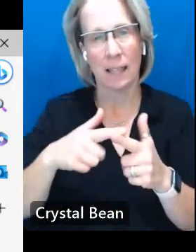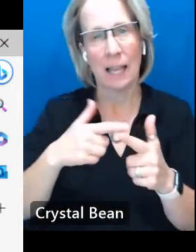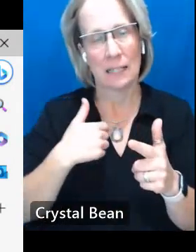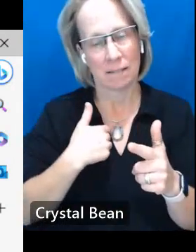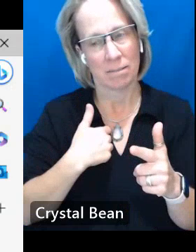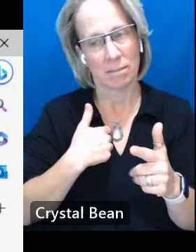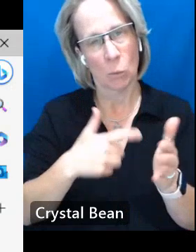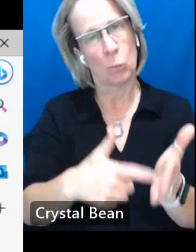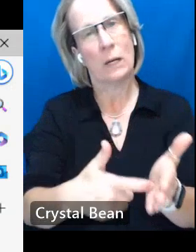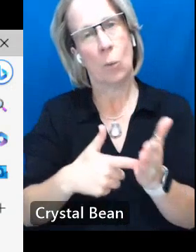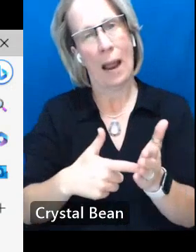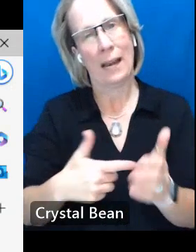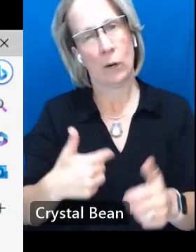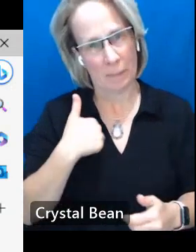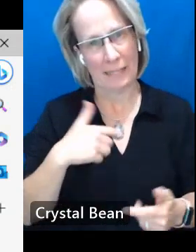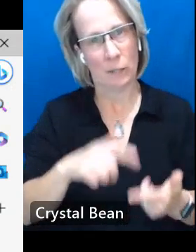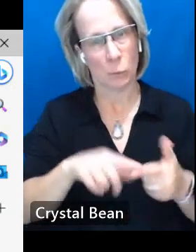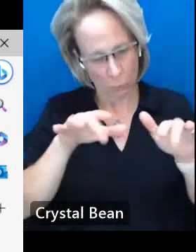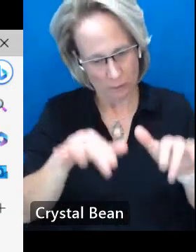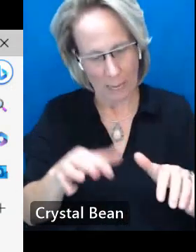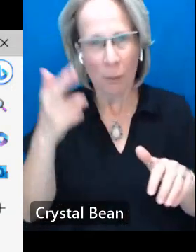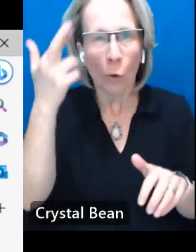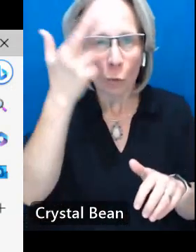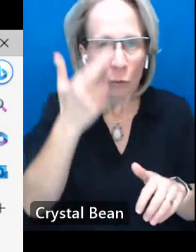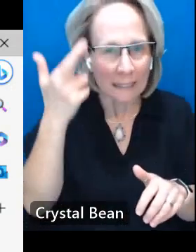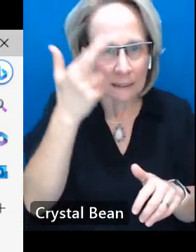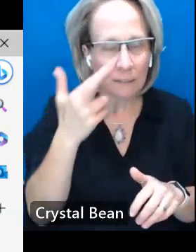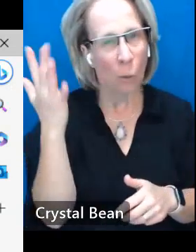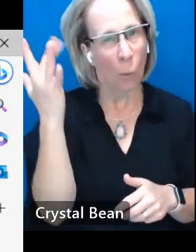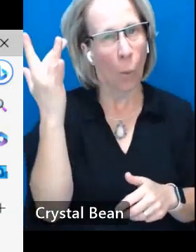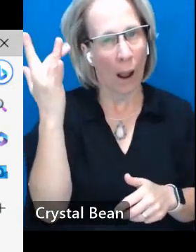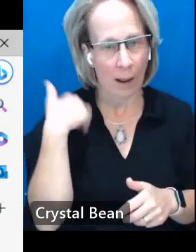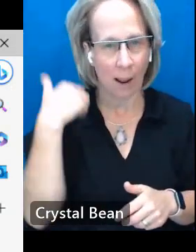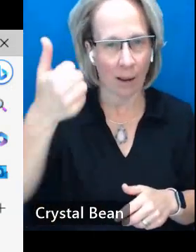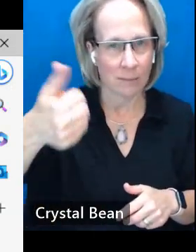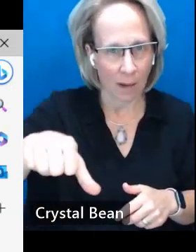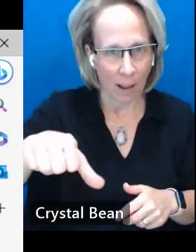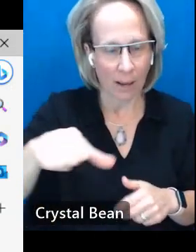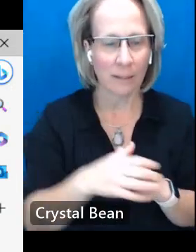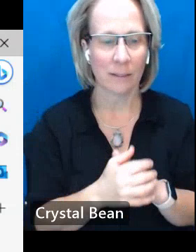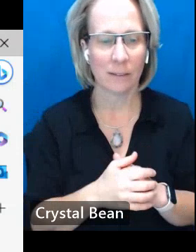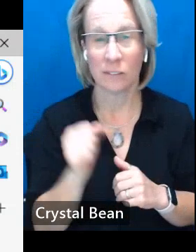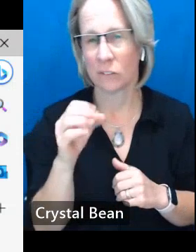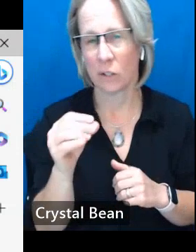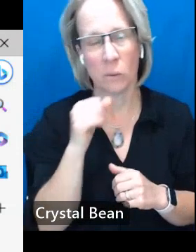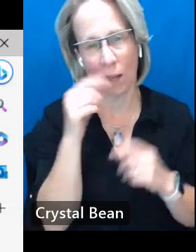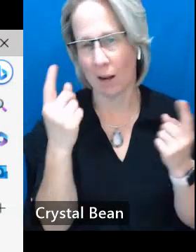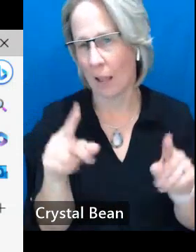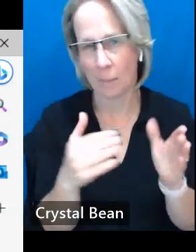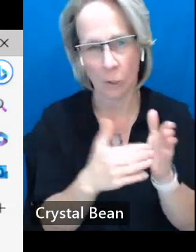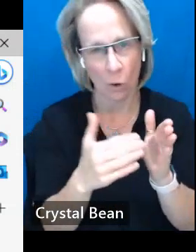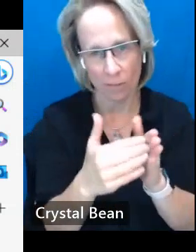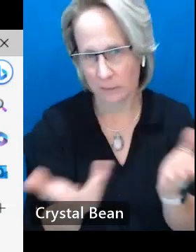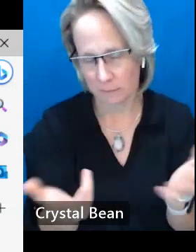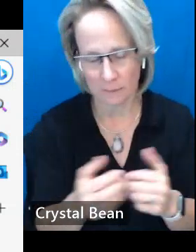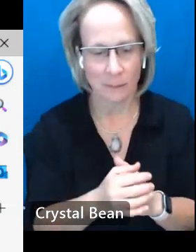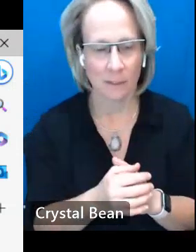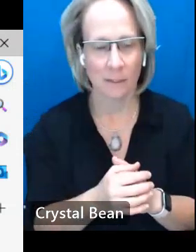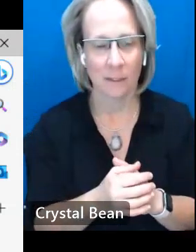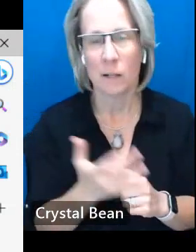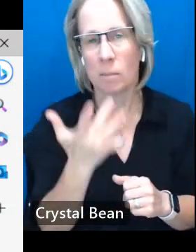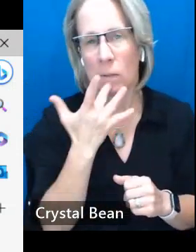to put some reason in this box as to why I'm denying this. So we don't do that often. We would prefer that they actually go back and fix